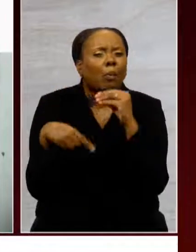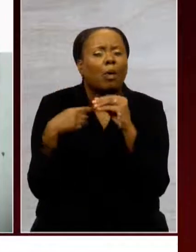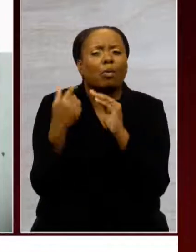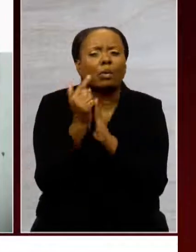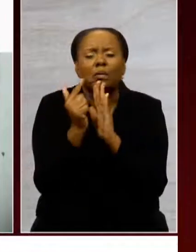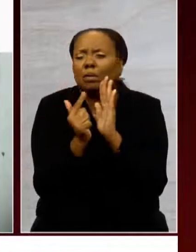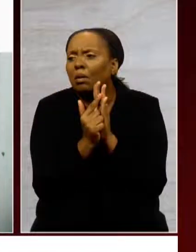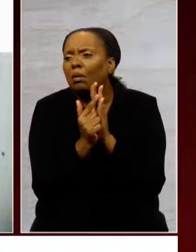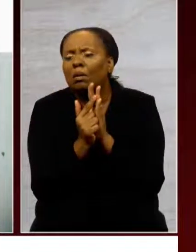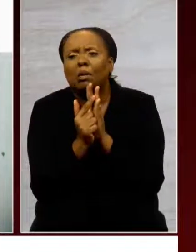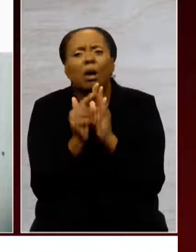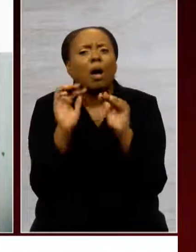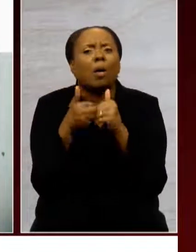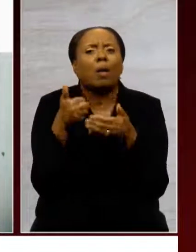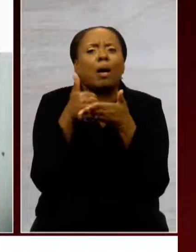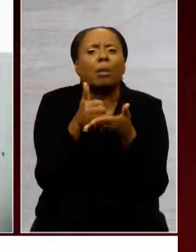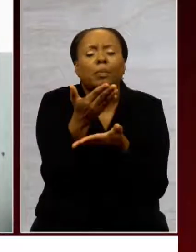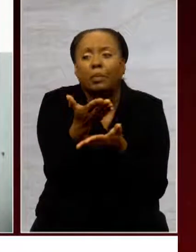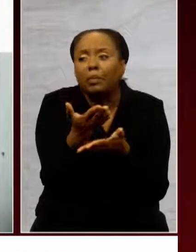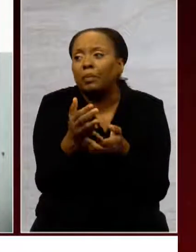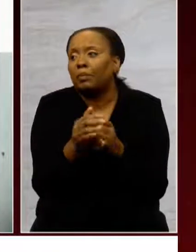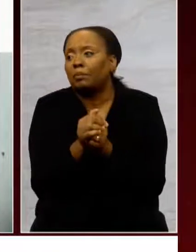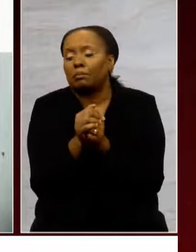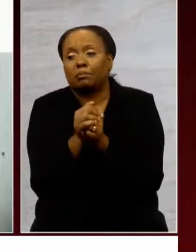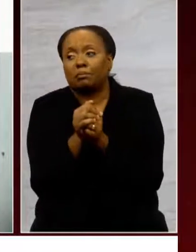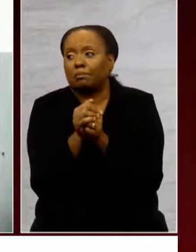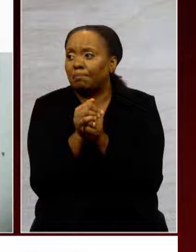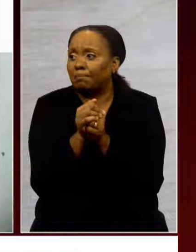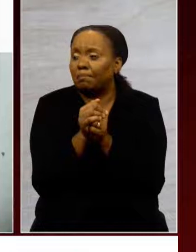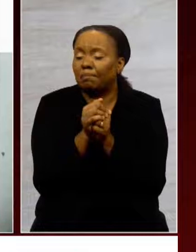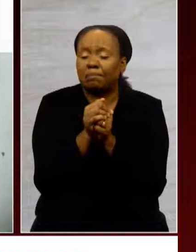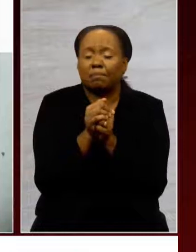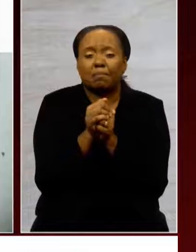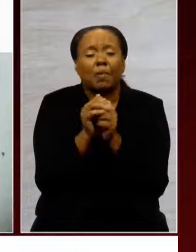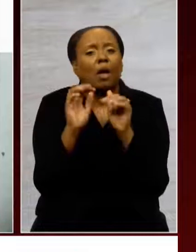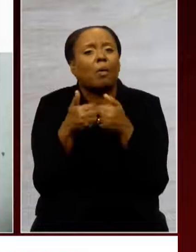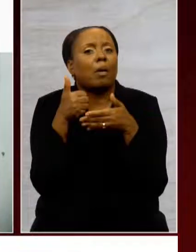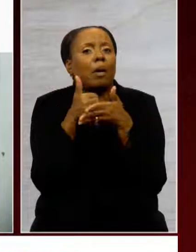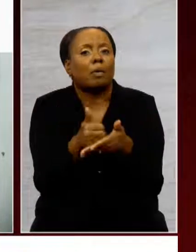for you or your friends, again, your family, and those you love,